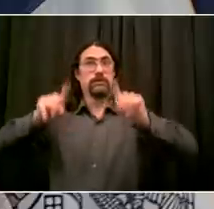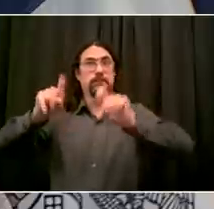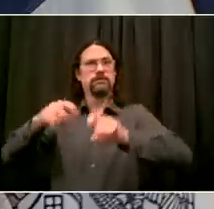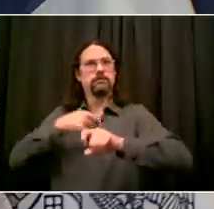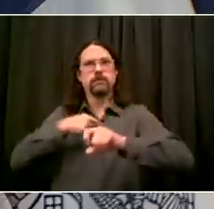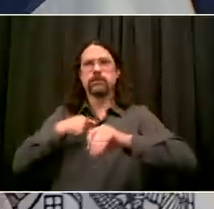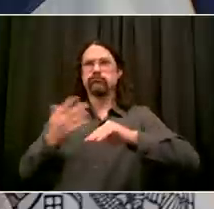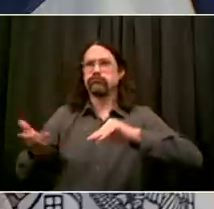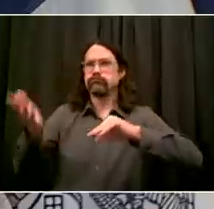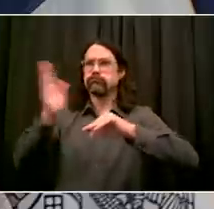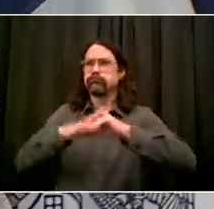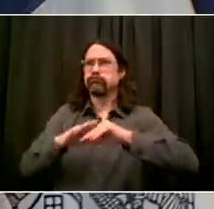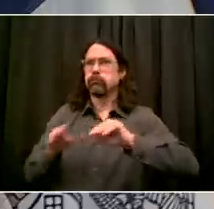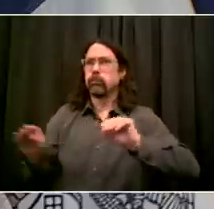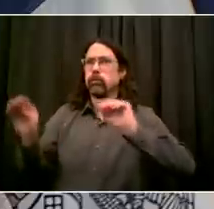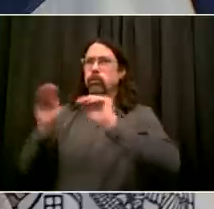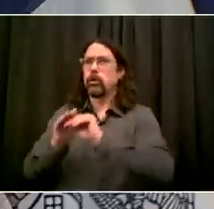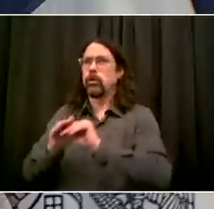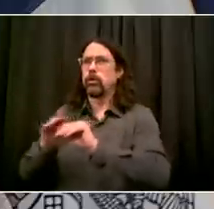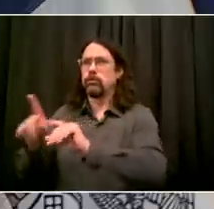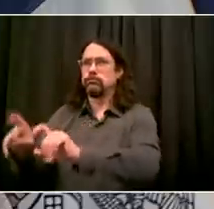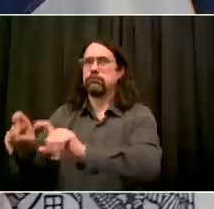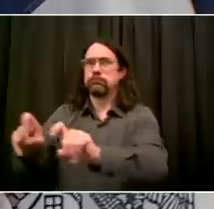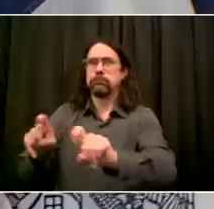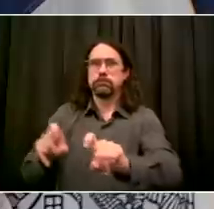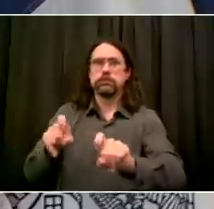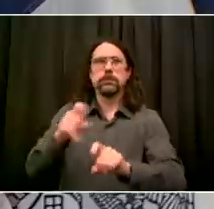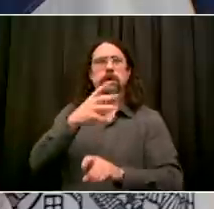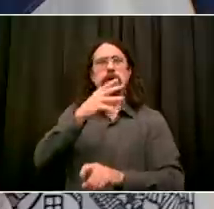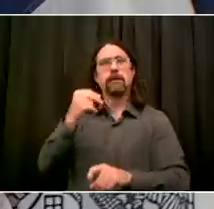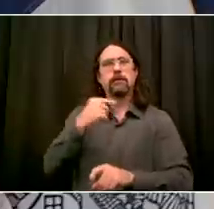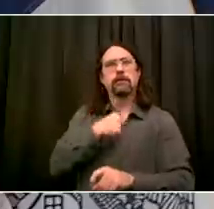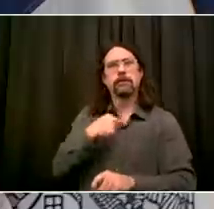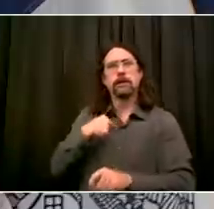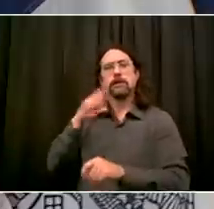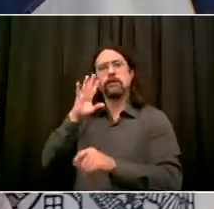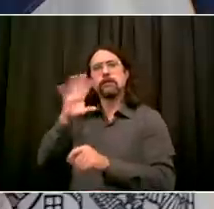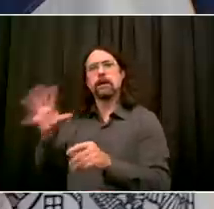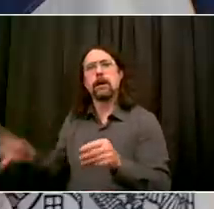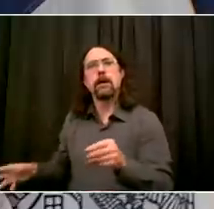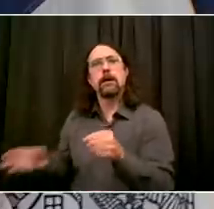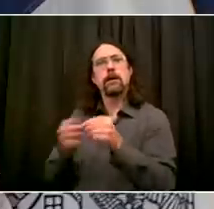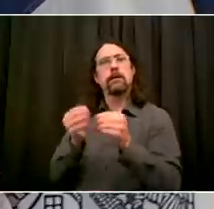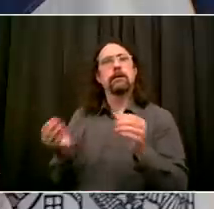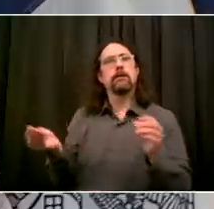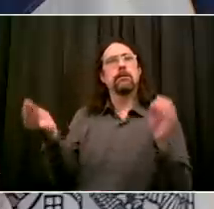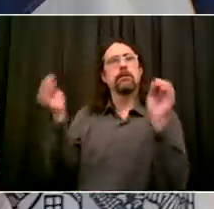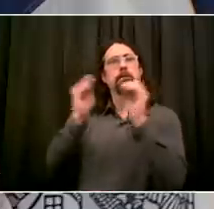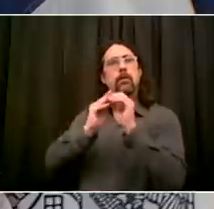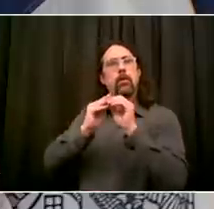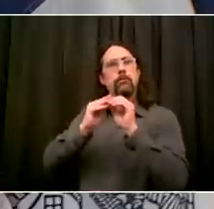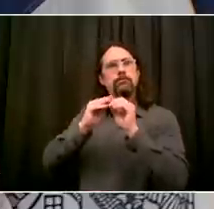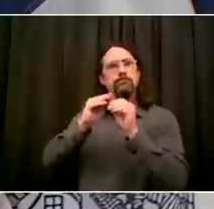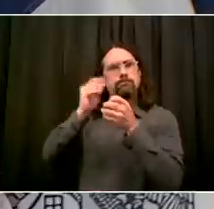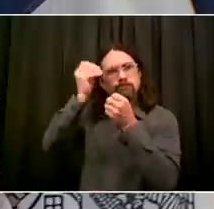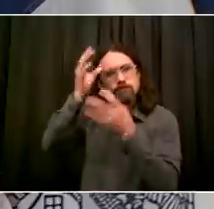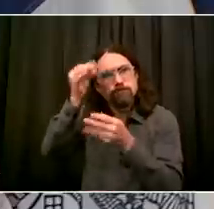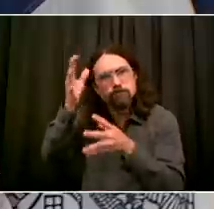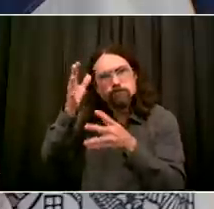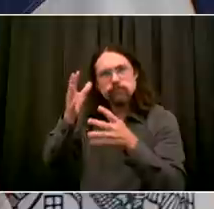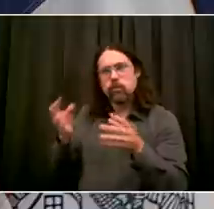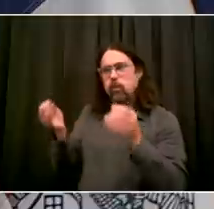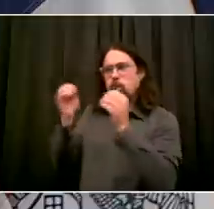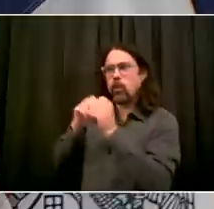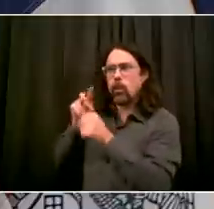every school once a month for the duration of this crisis. And it's a way that we get more information, get to watch carefully